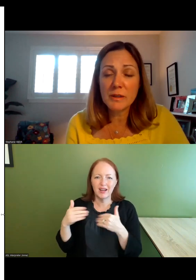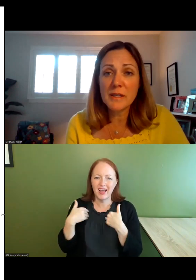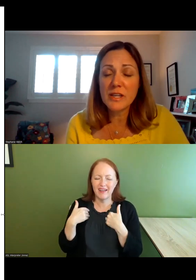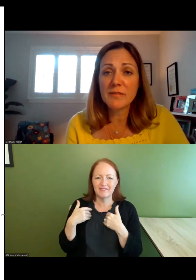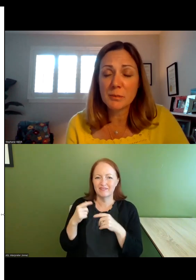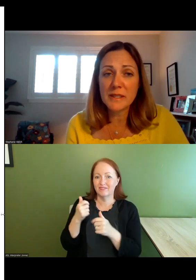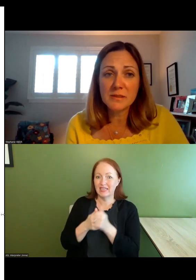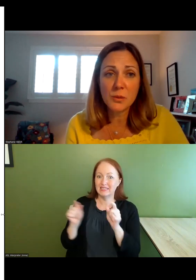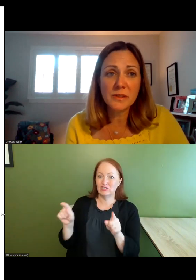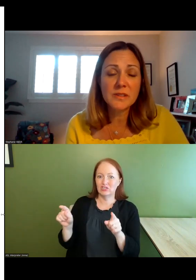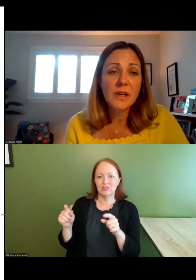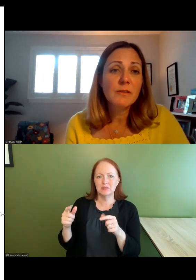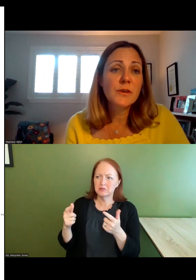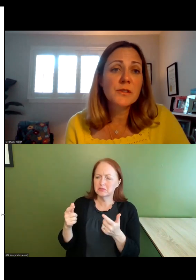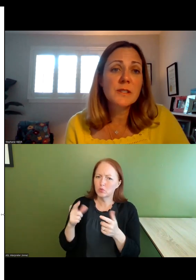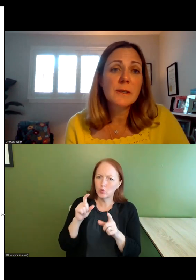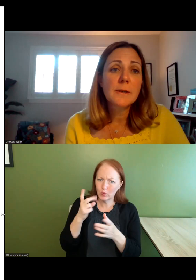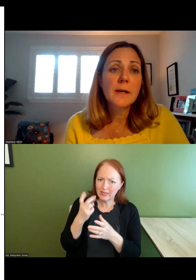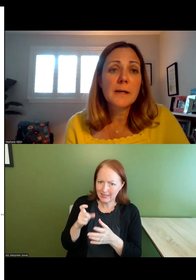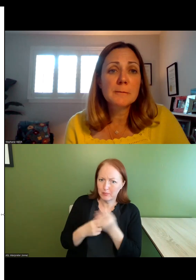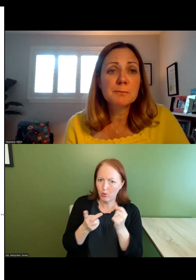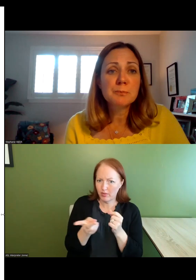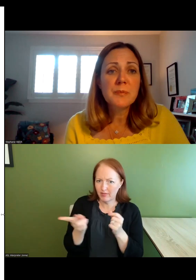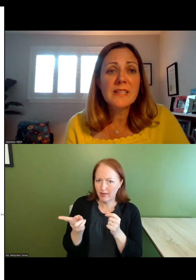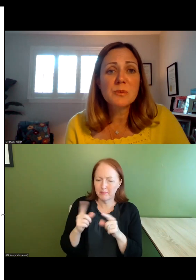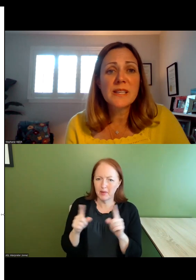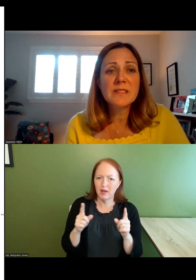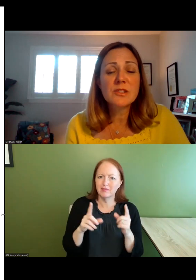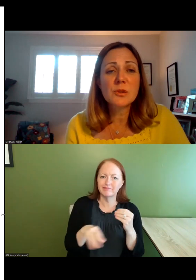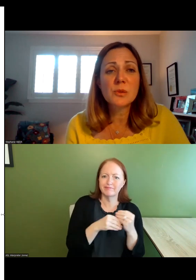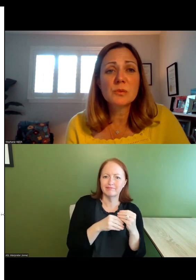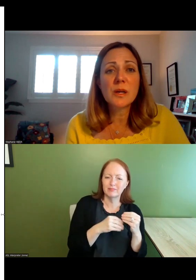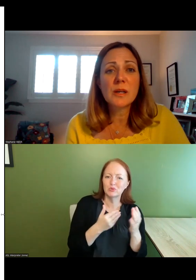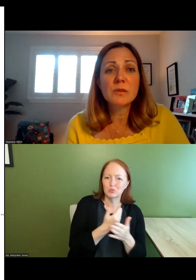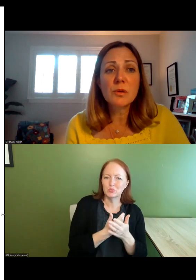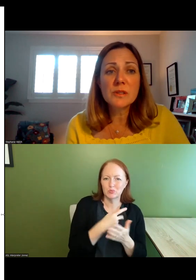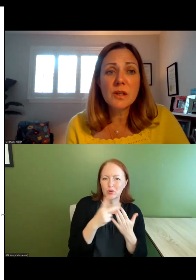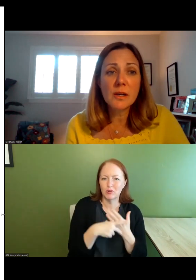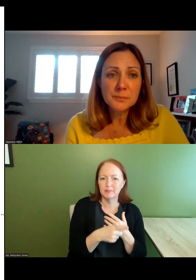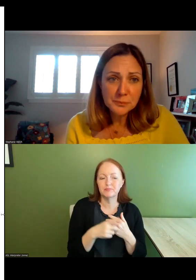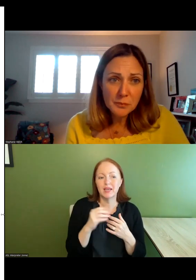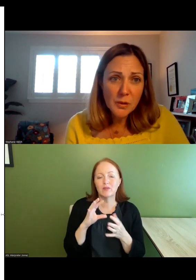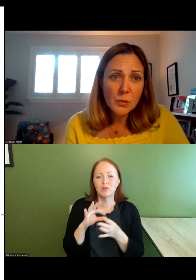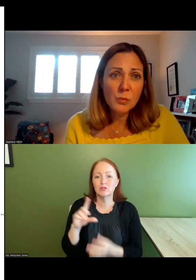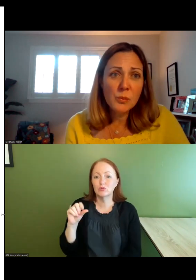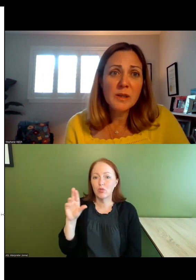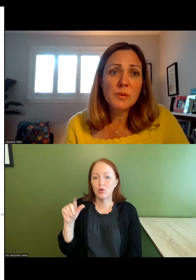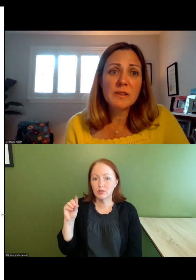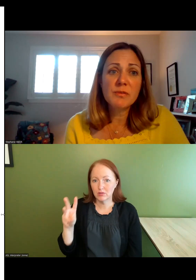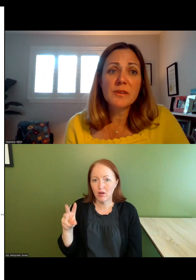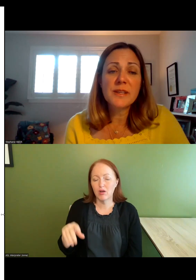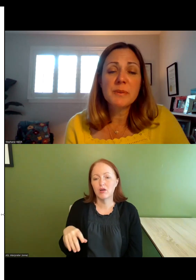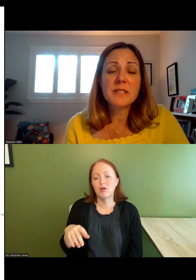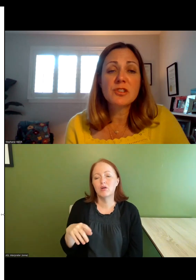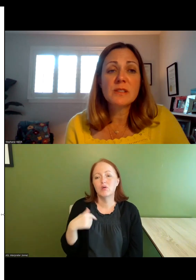each very much have their place, of course. First, as it relates to Laura's Law, we